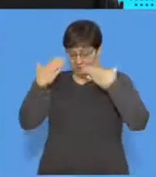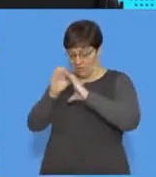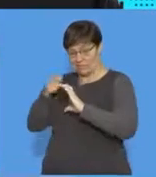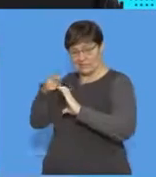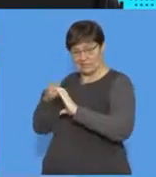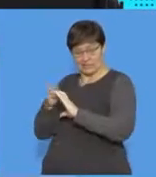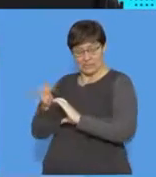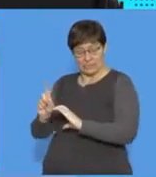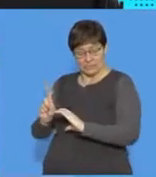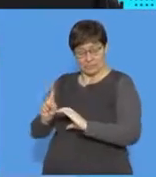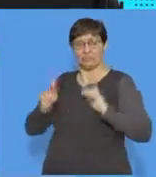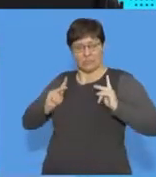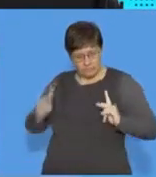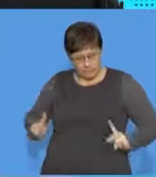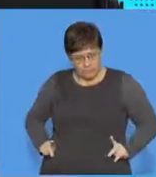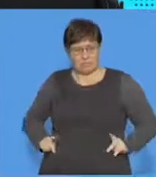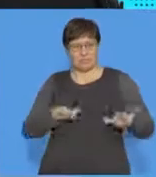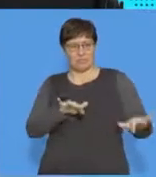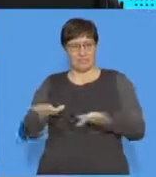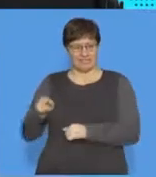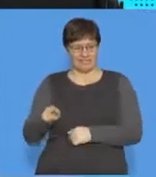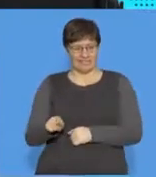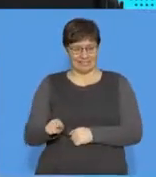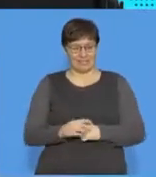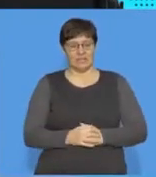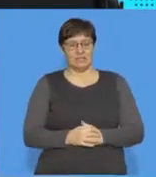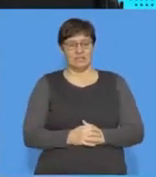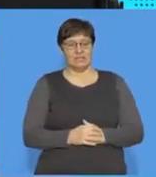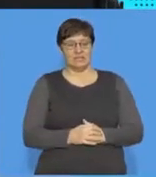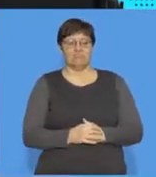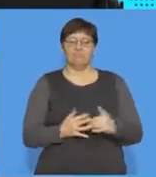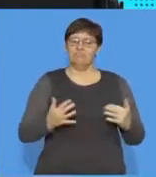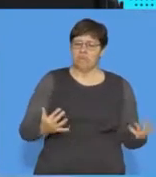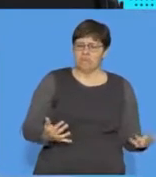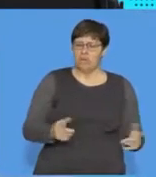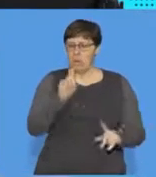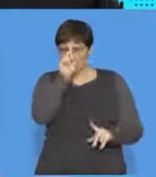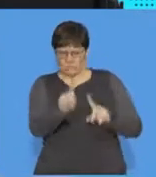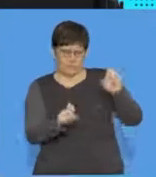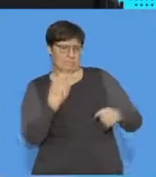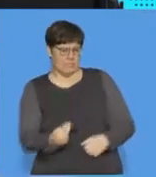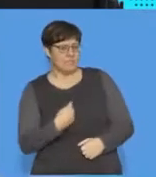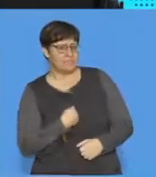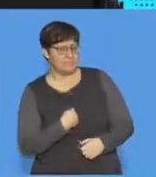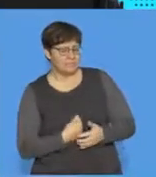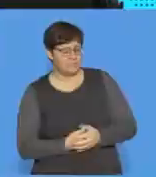lesson is human populations. So I've got some questions for you.